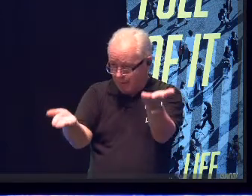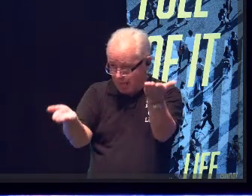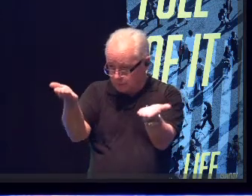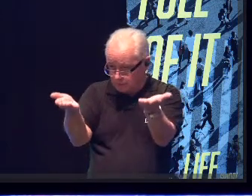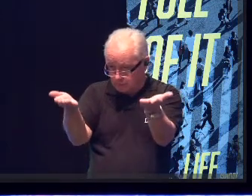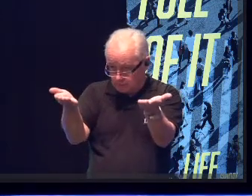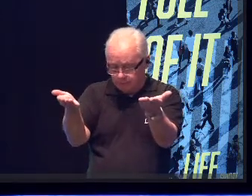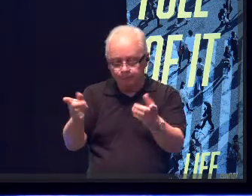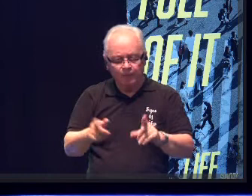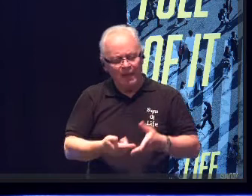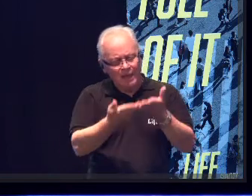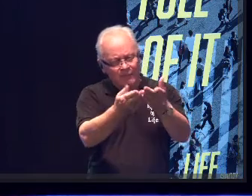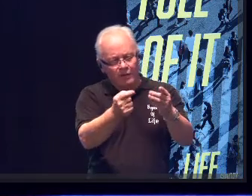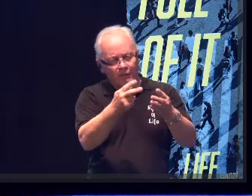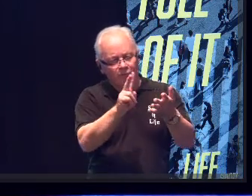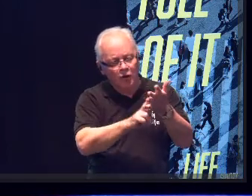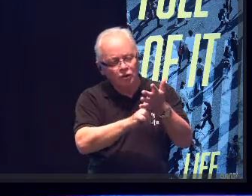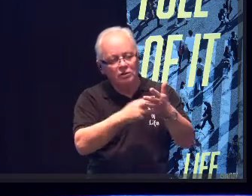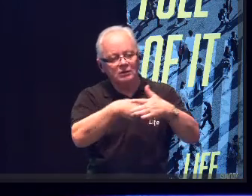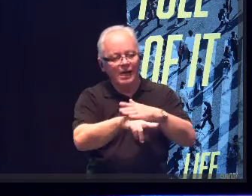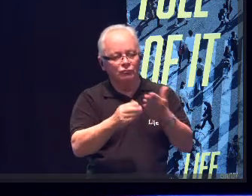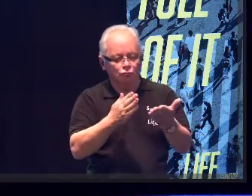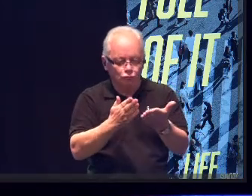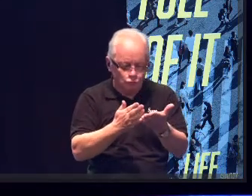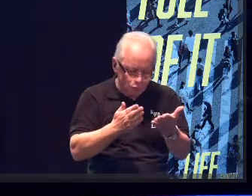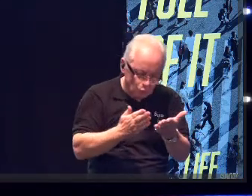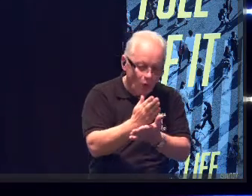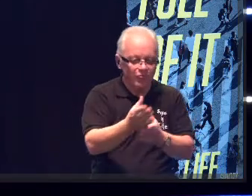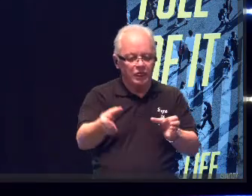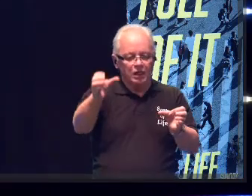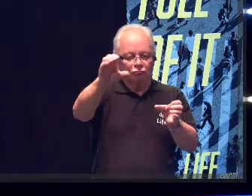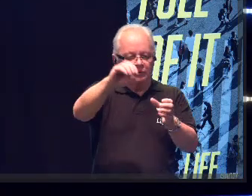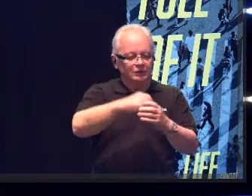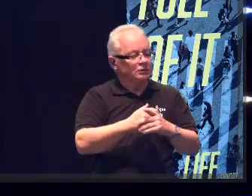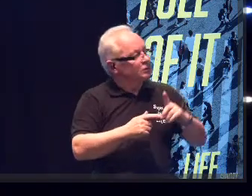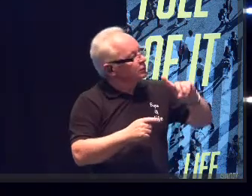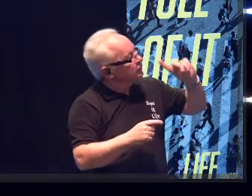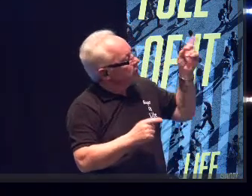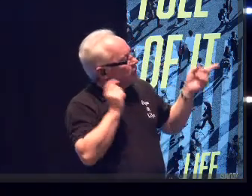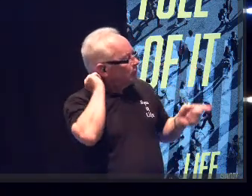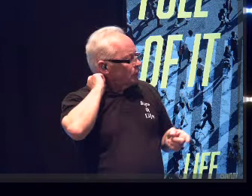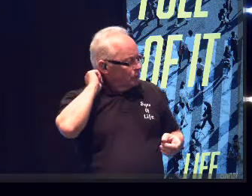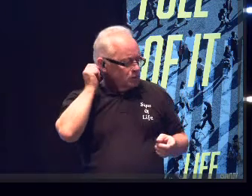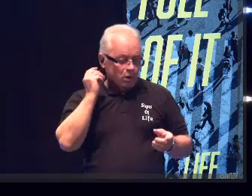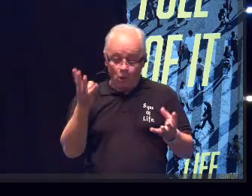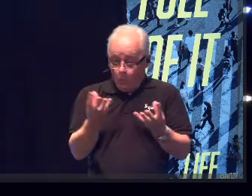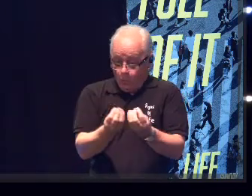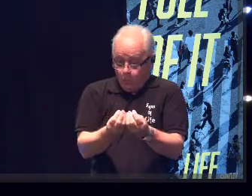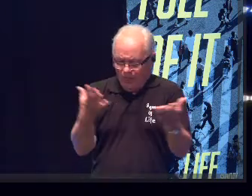truth and grace that if you're using your notes, you can fill in and be all fancy. Without truth, we are